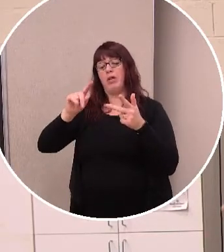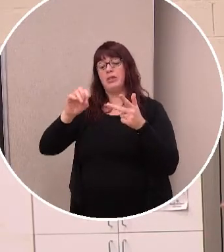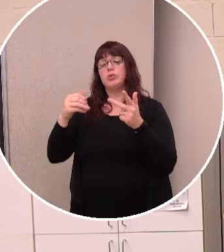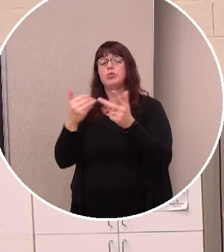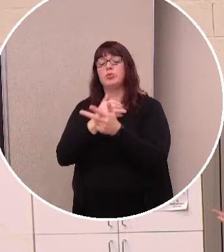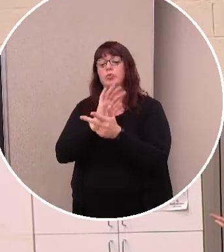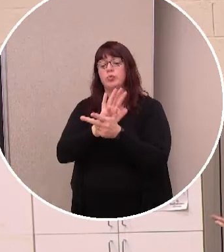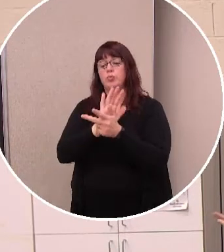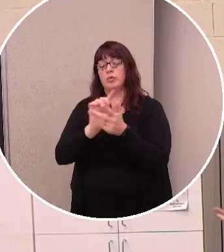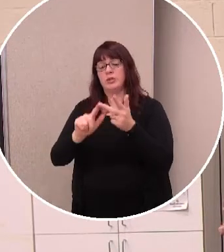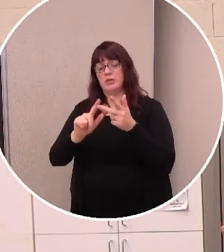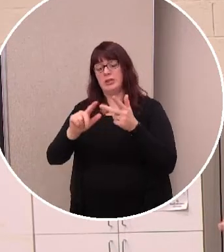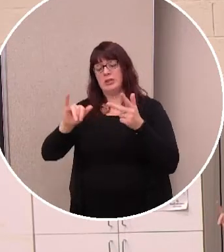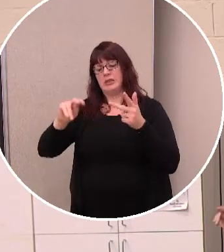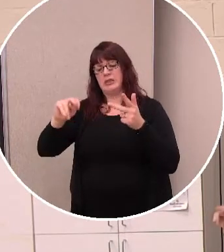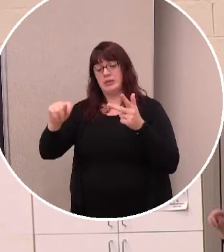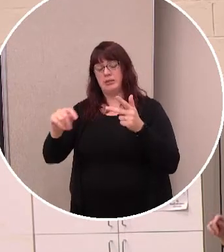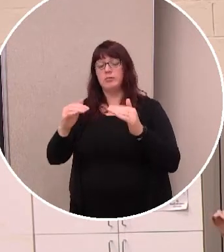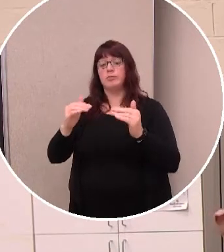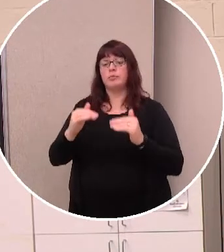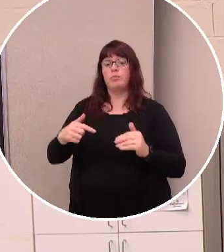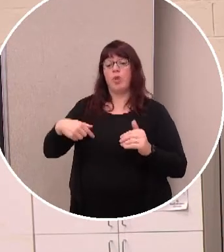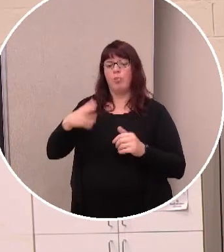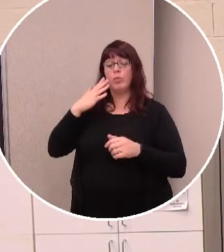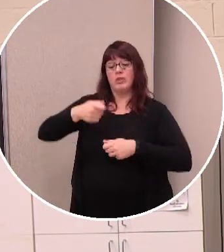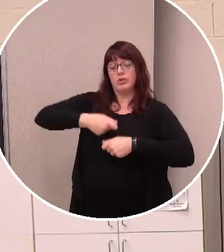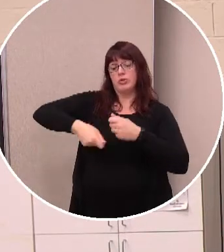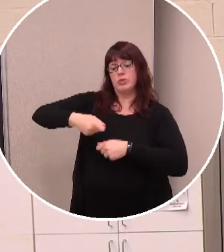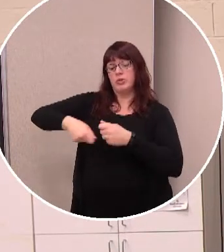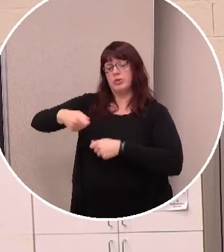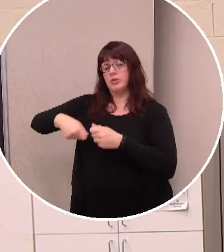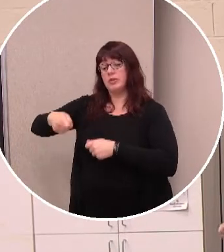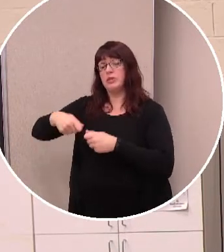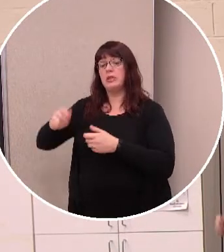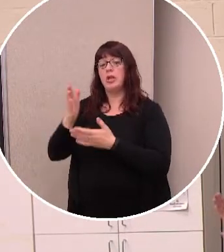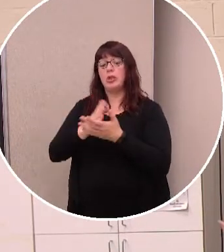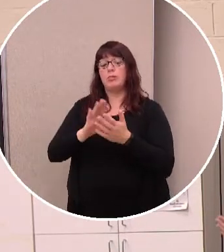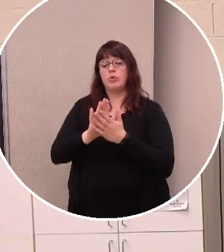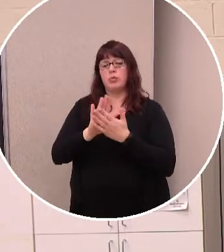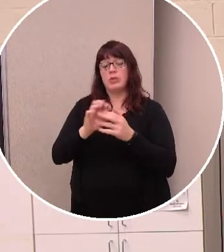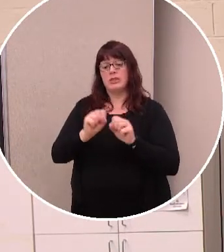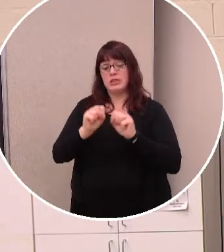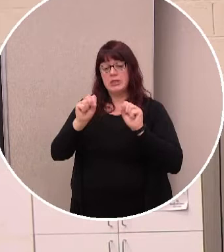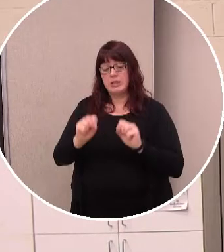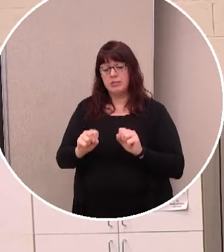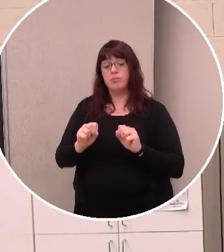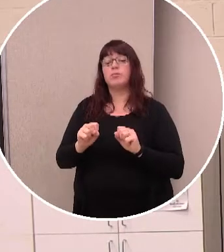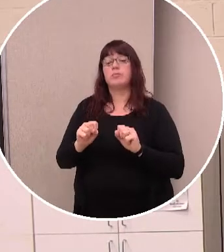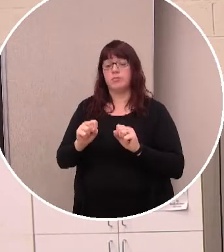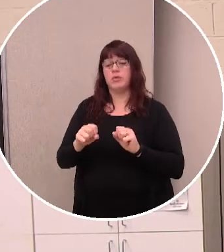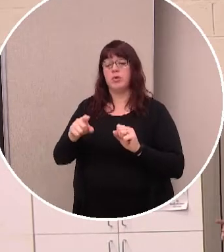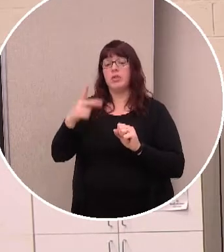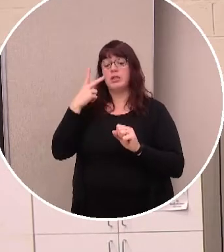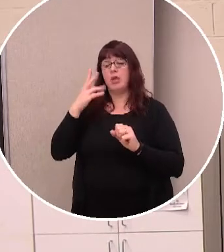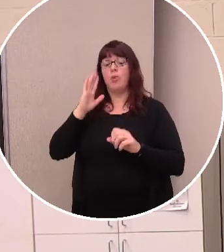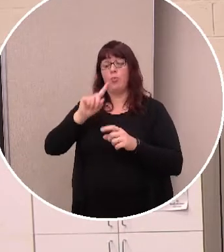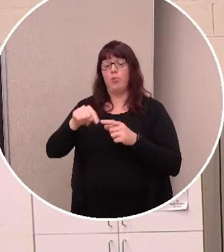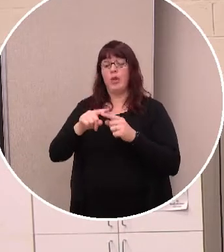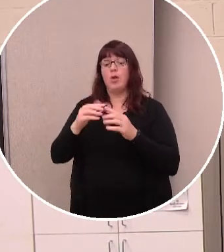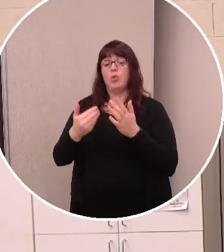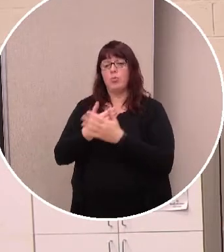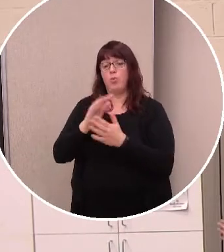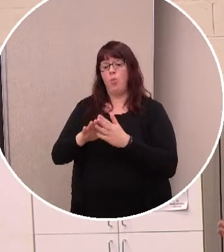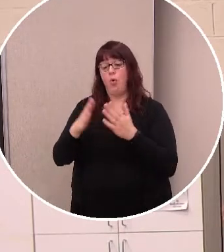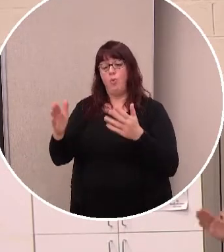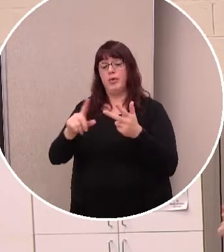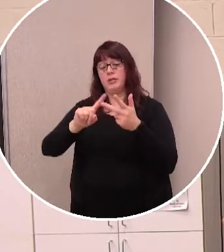And whereas a reconfiguration of these school systems is predicated on the opening of a new